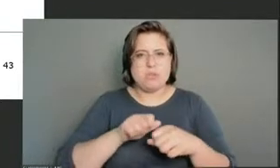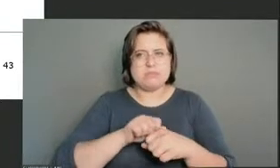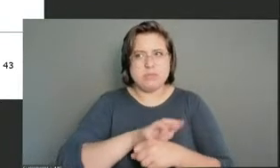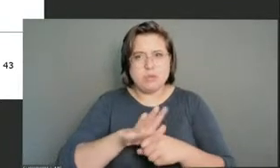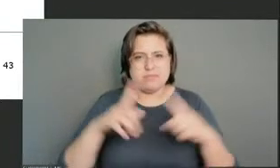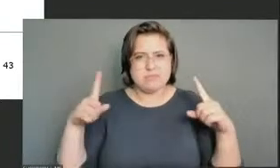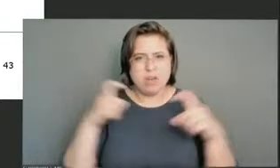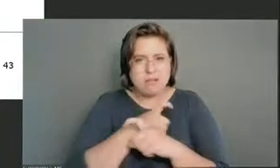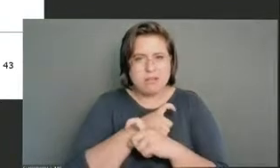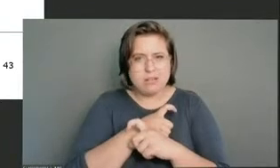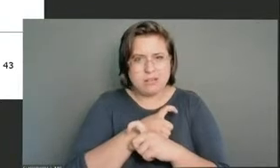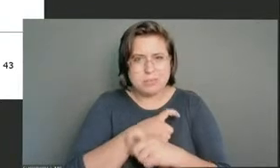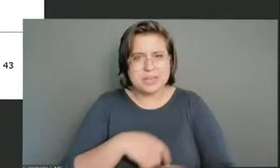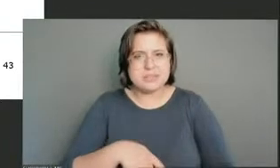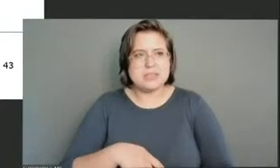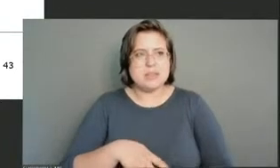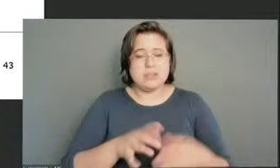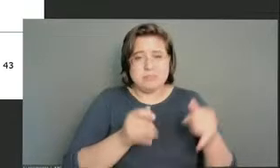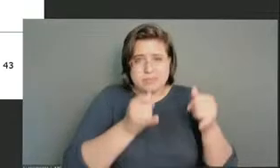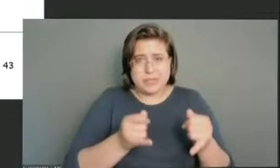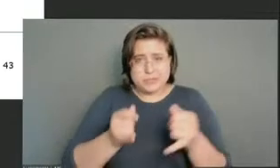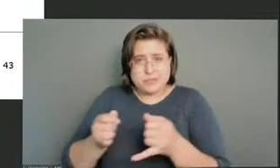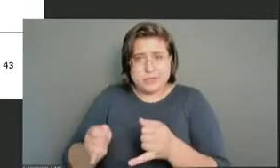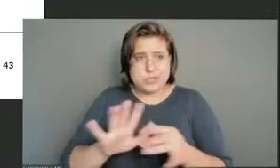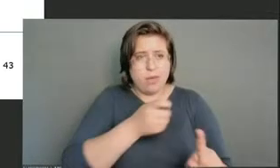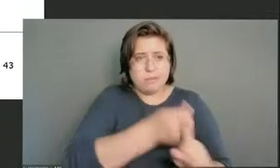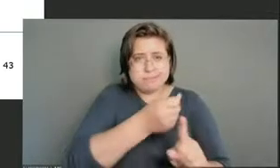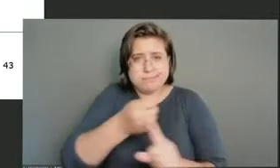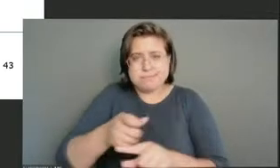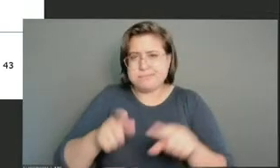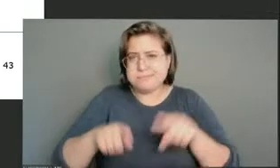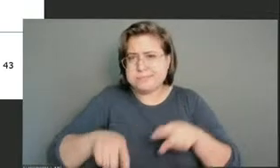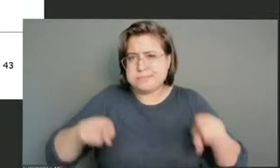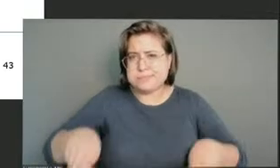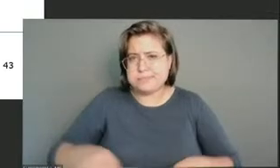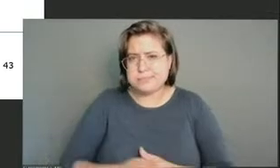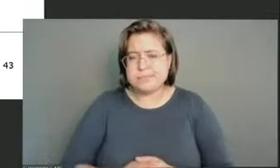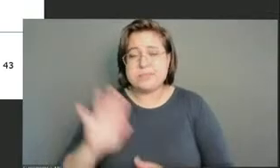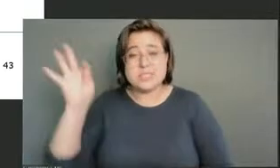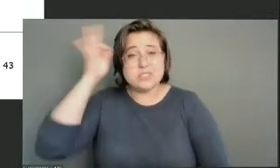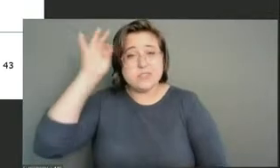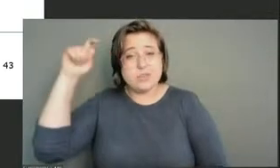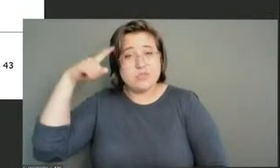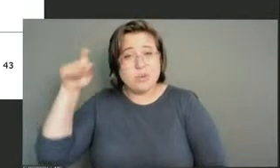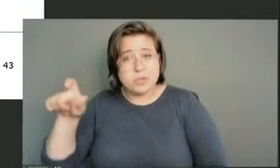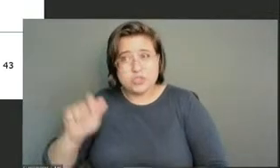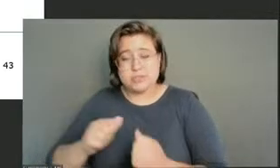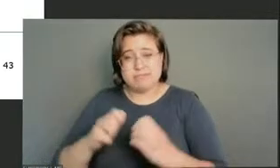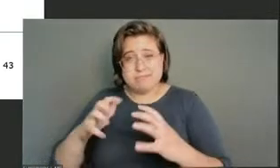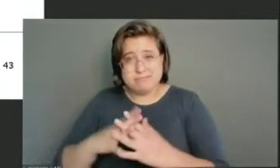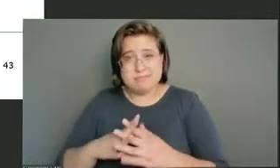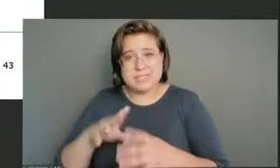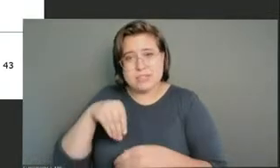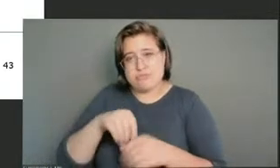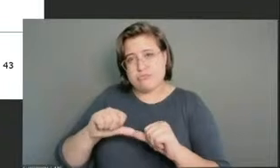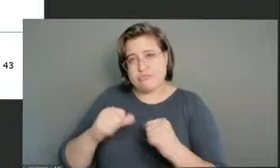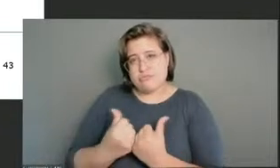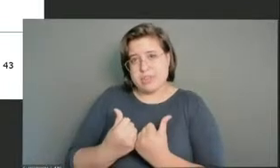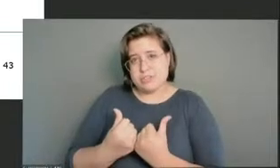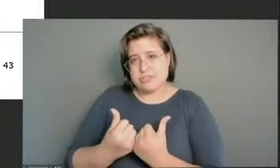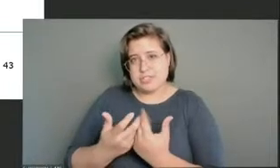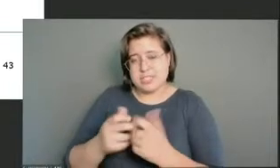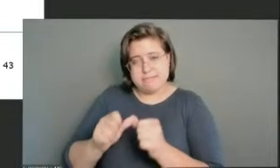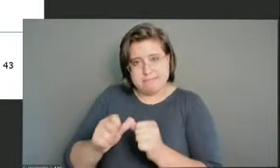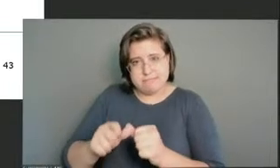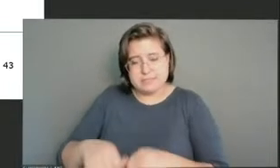impacted individual's life, the federal government should launch an interagency-led initiative that focuses on long COVID